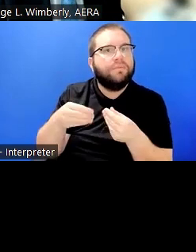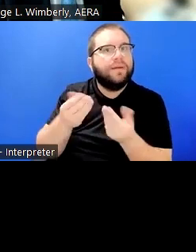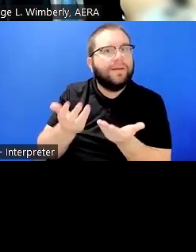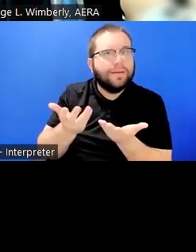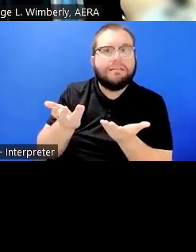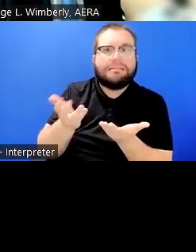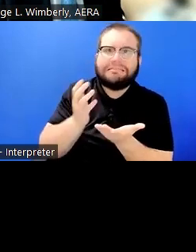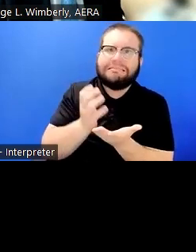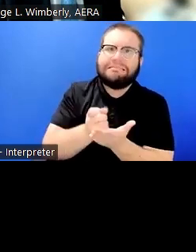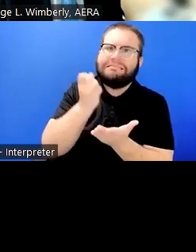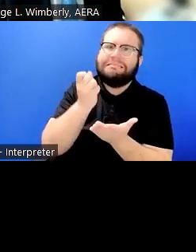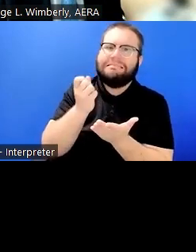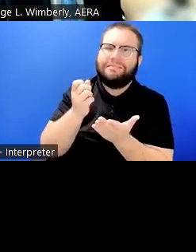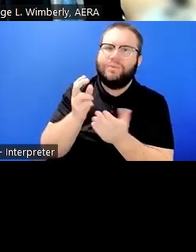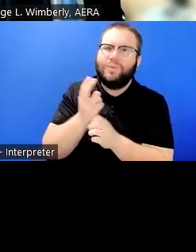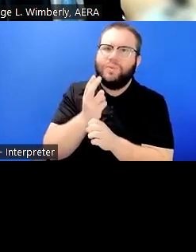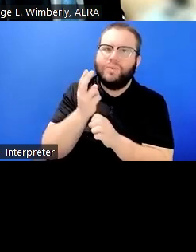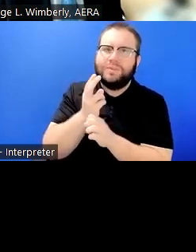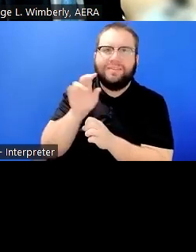you to